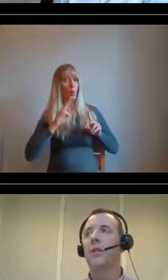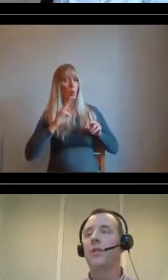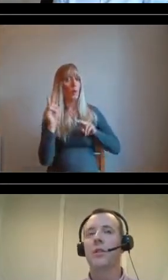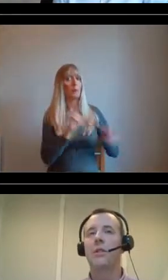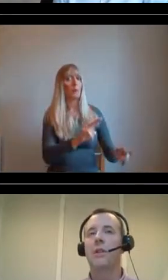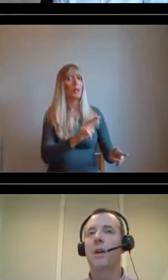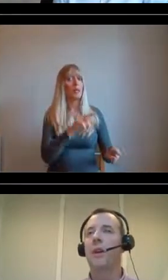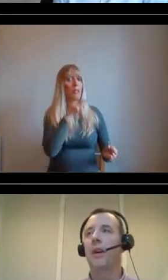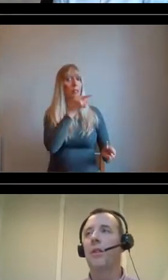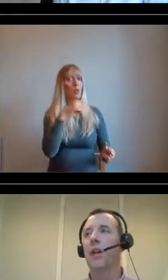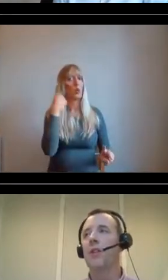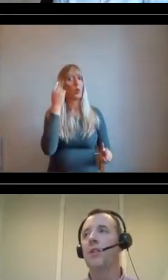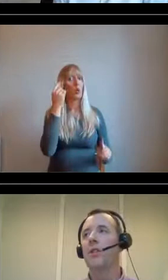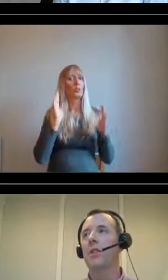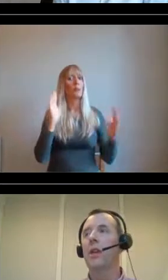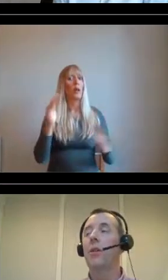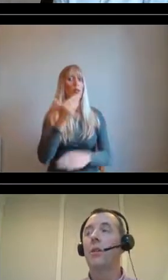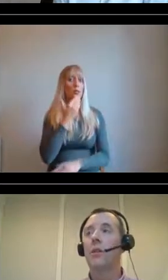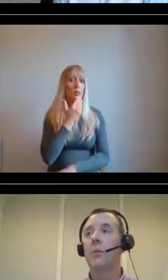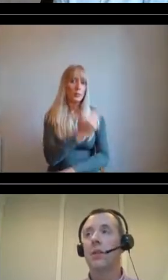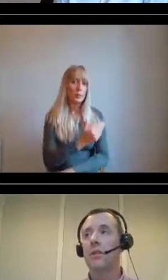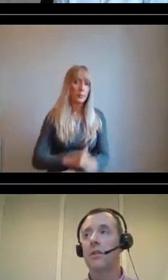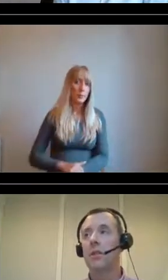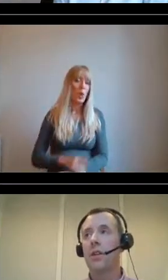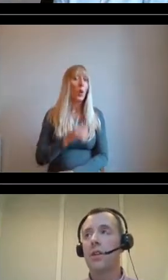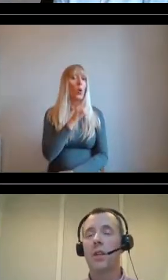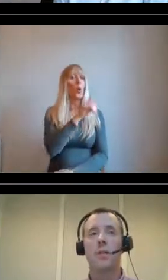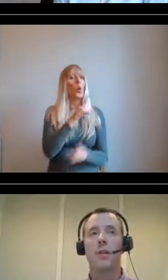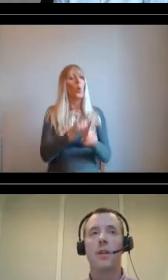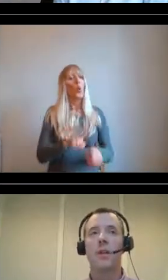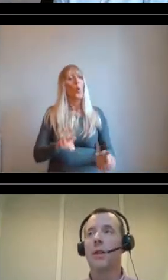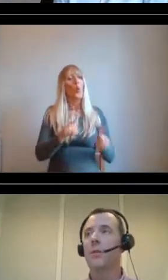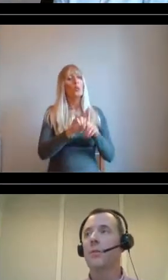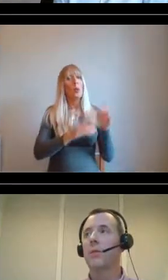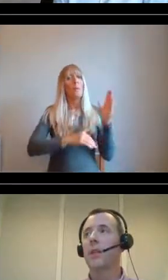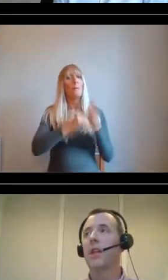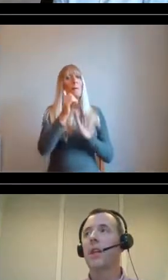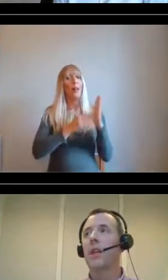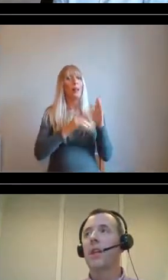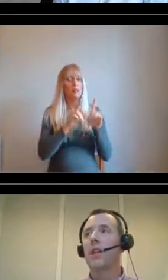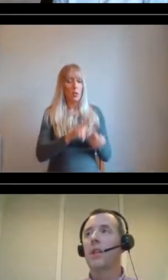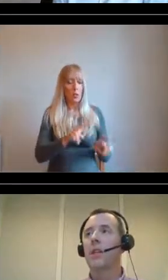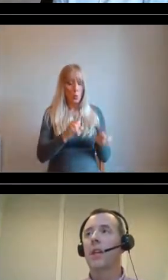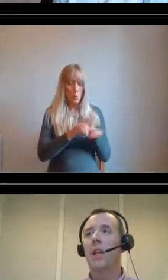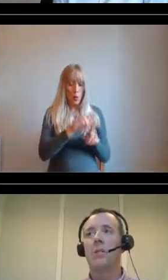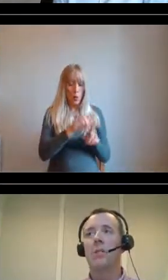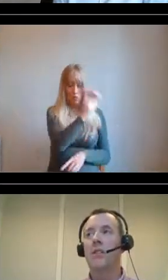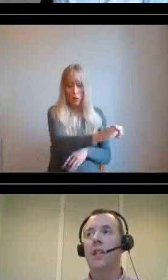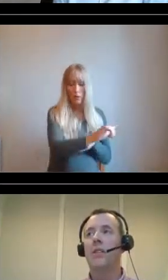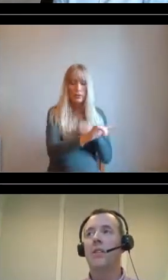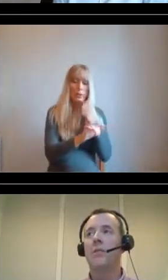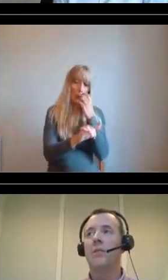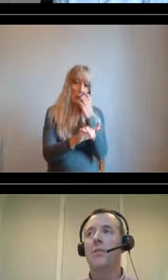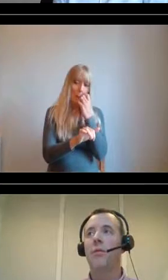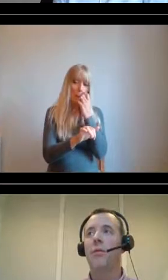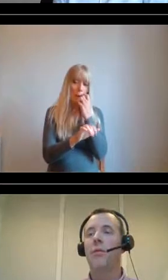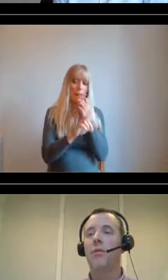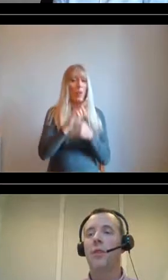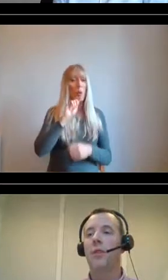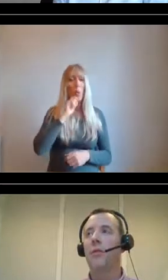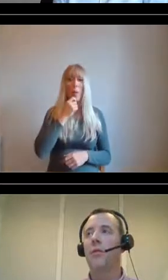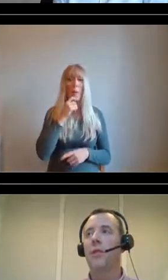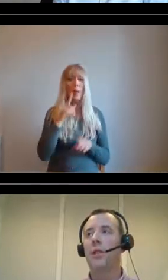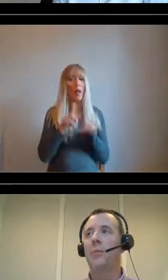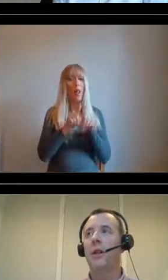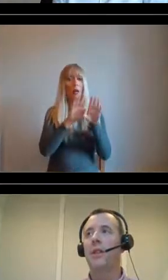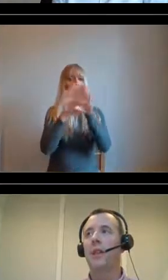thoughts on those noise barrier locations. Oh, in terms of construction, that was part of the question, wasn't it? They're going to be standard